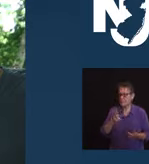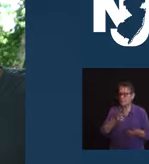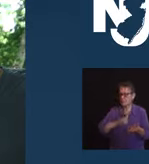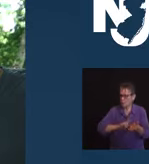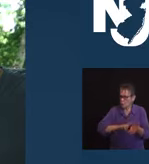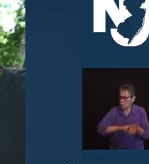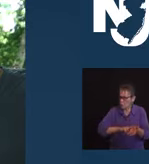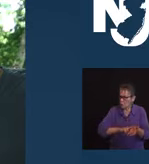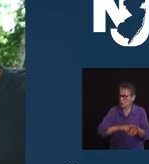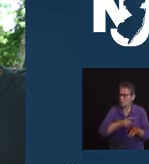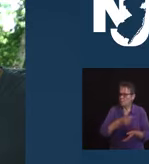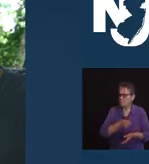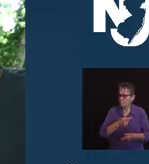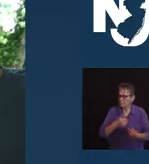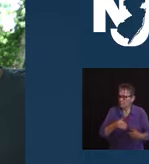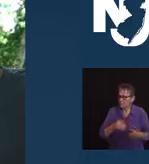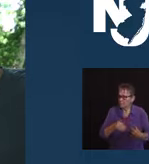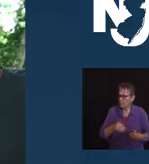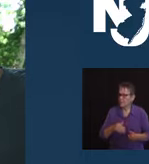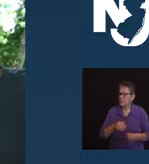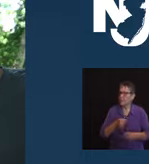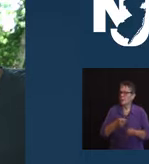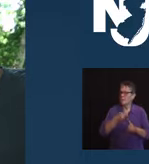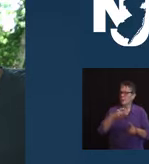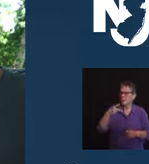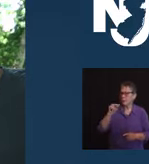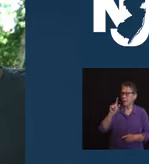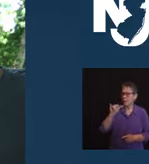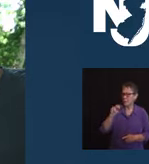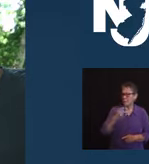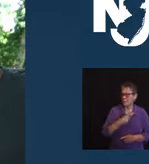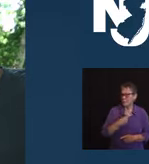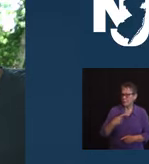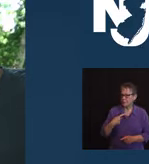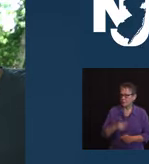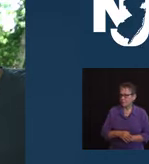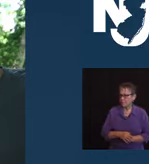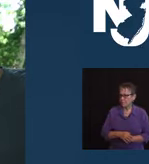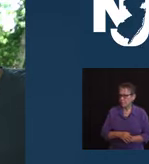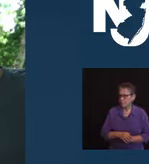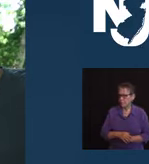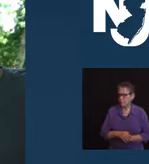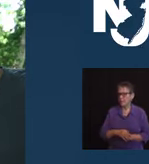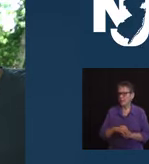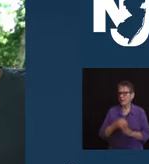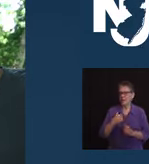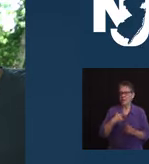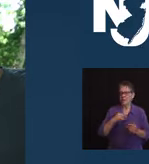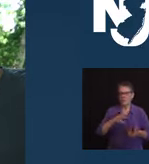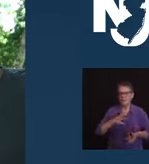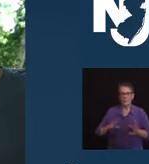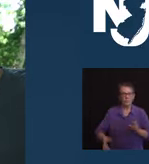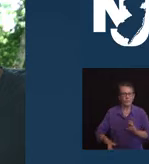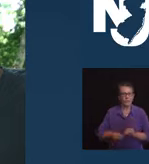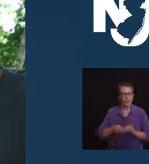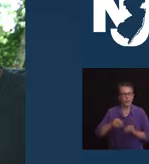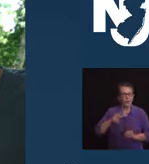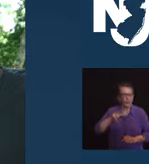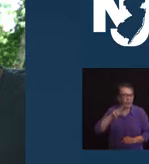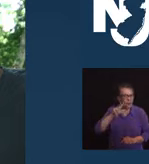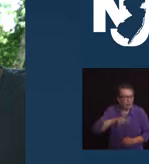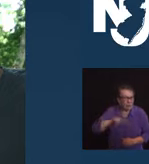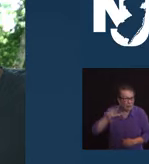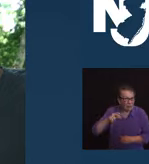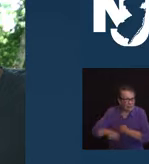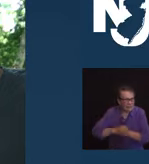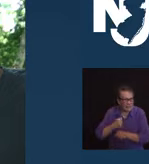Judy. One nurse to another. In all, she spent 33 years seeing to the health and wellness of others. After her retirement